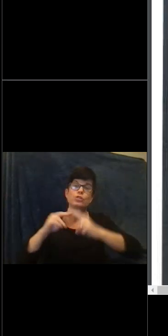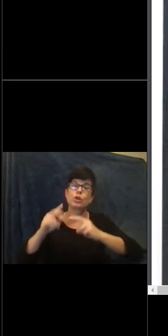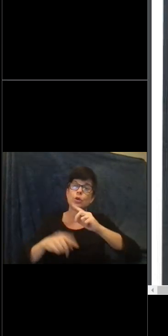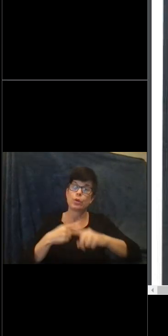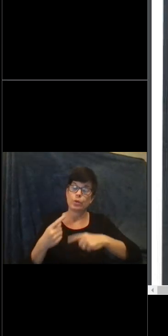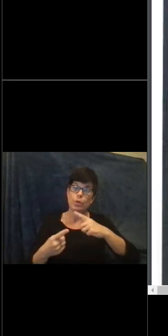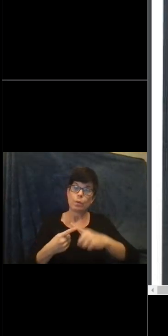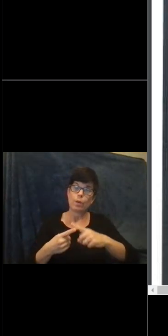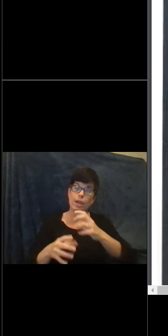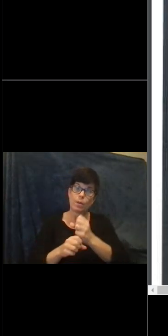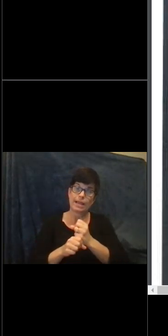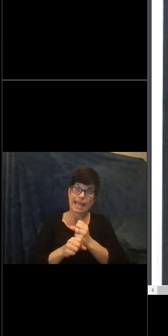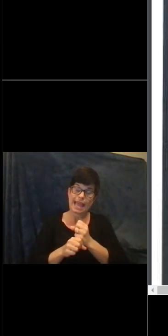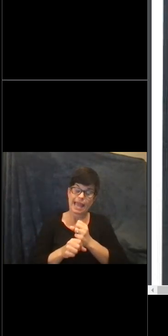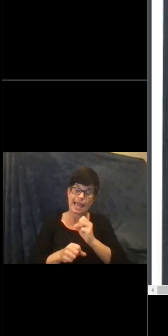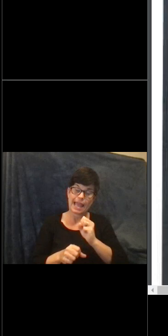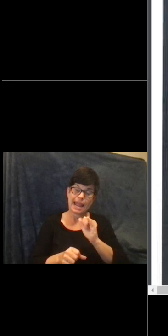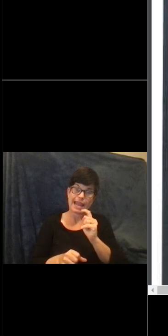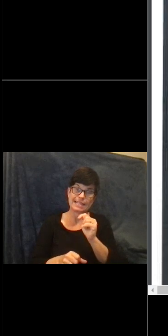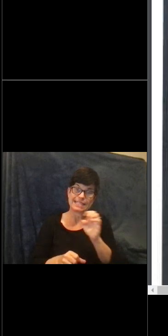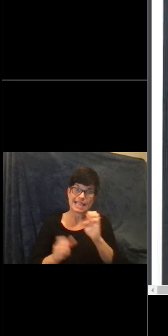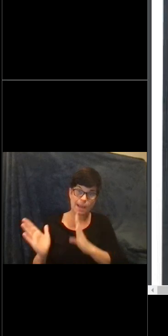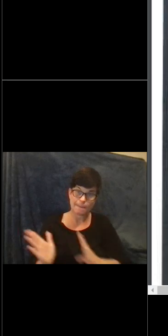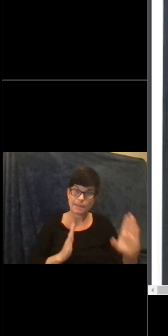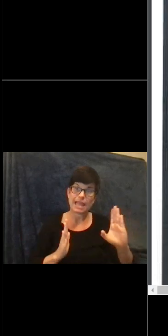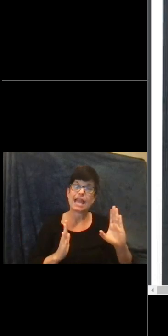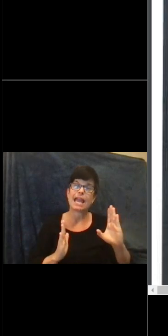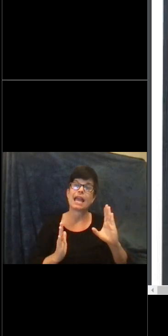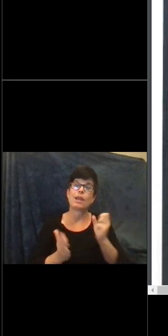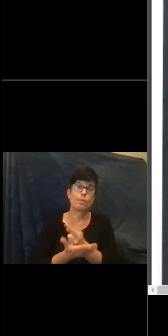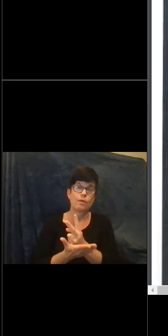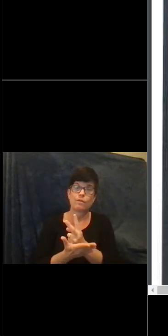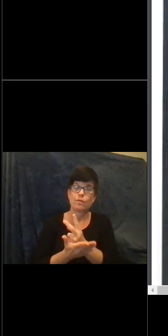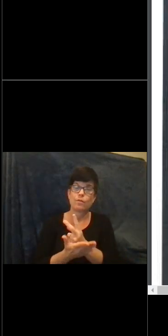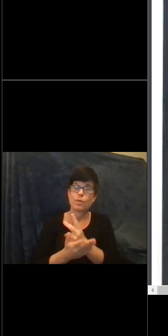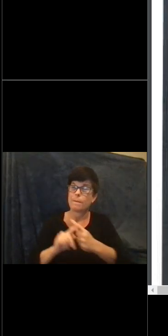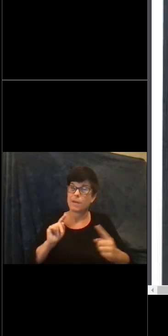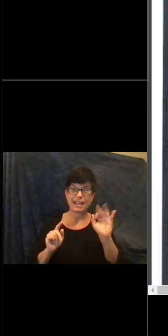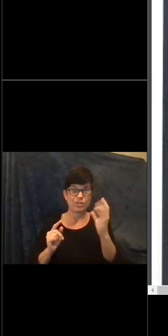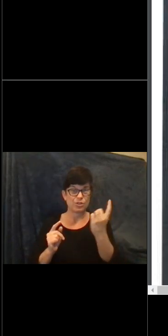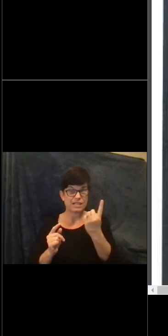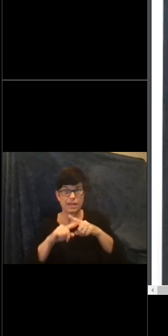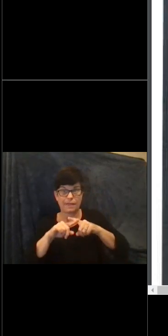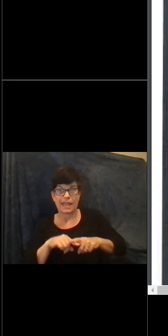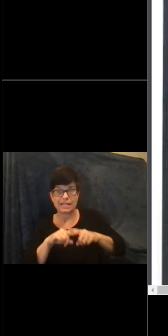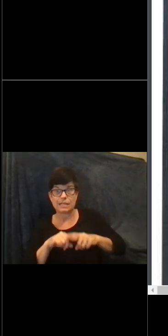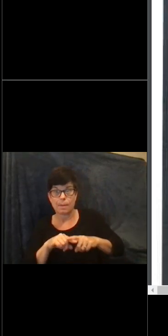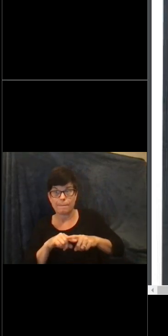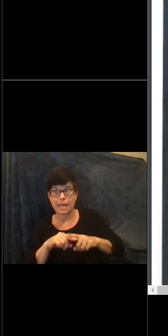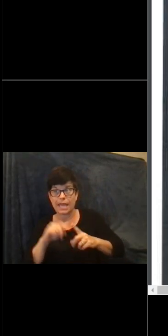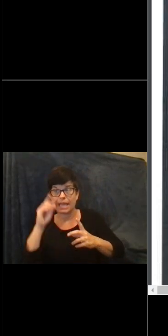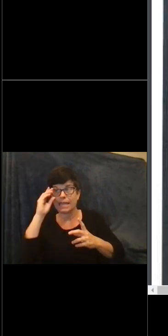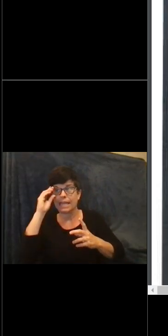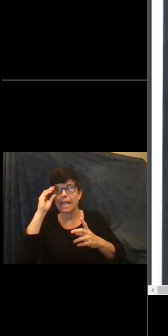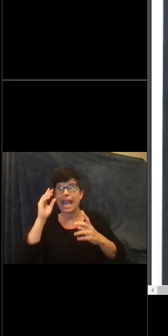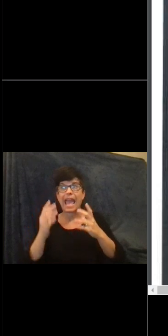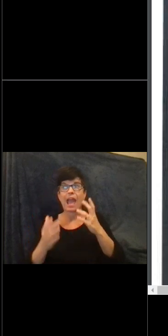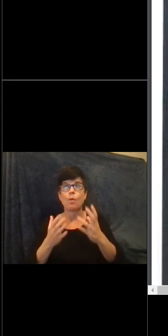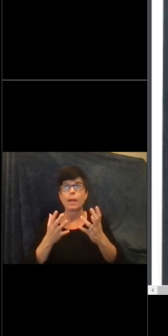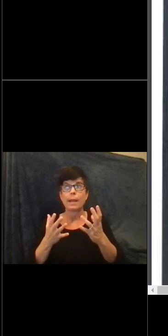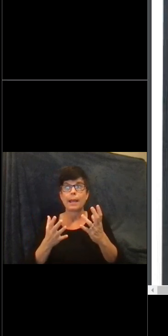But that can't occur if there is something hanging over with the redesign. It just can't. No one is